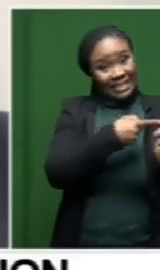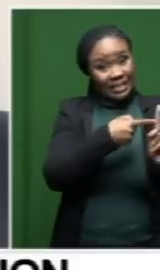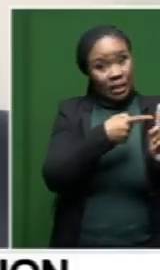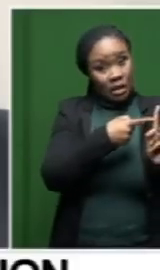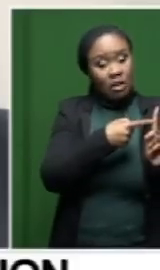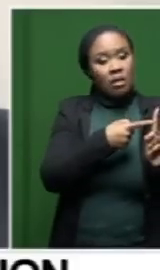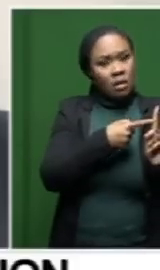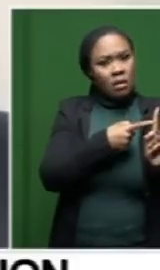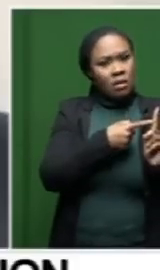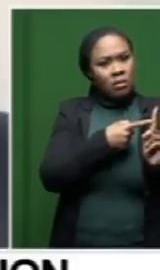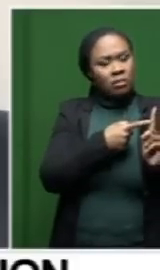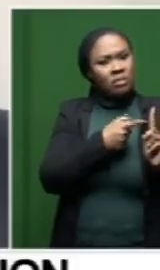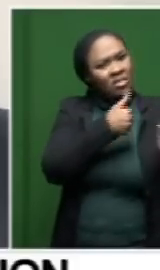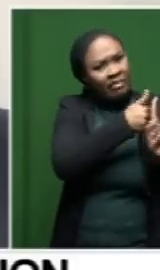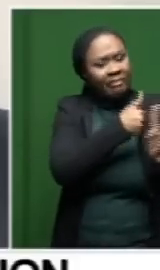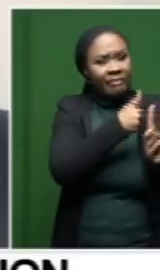here, basically